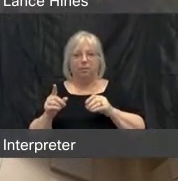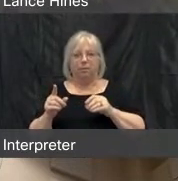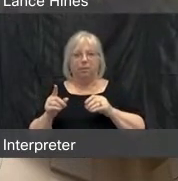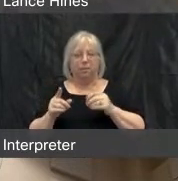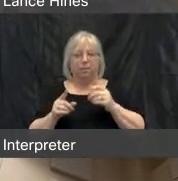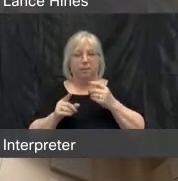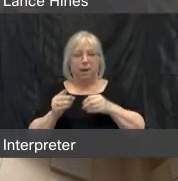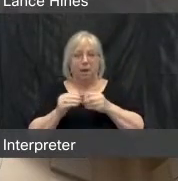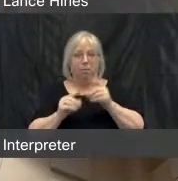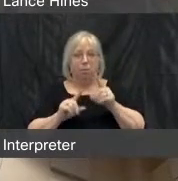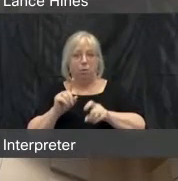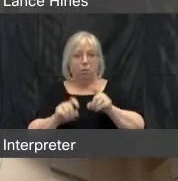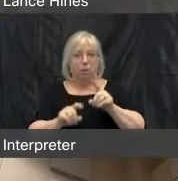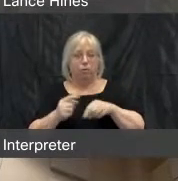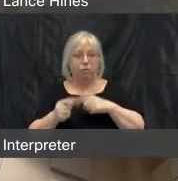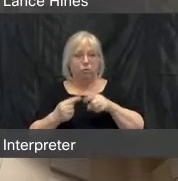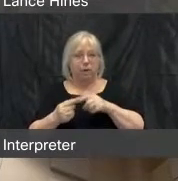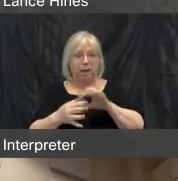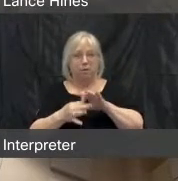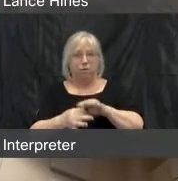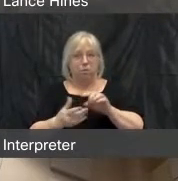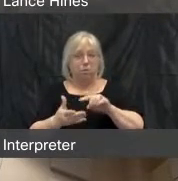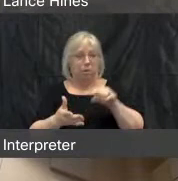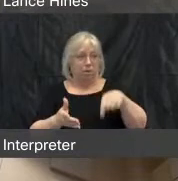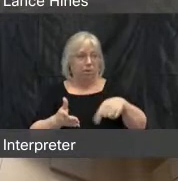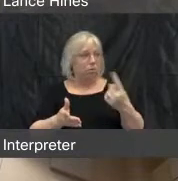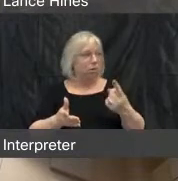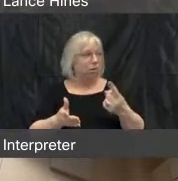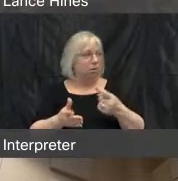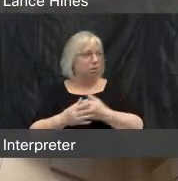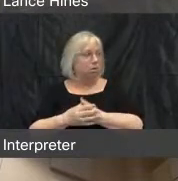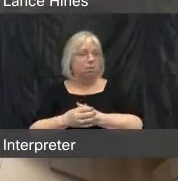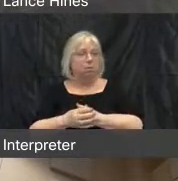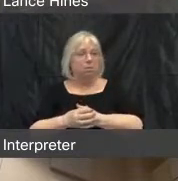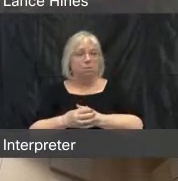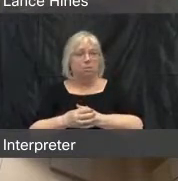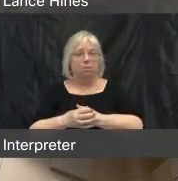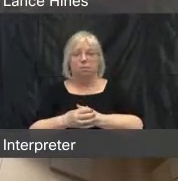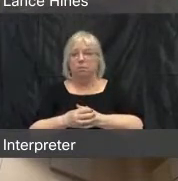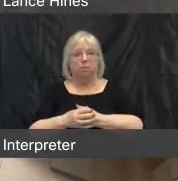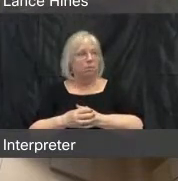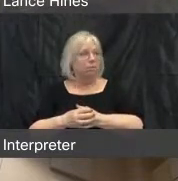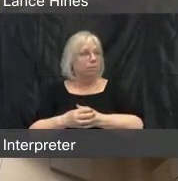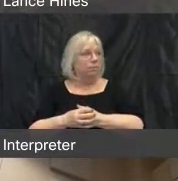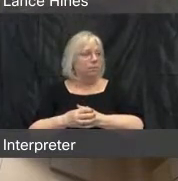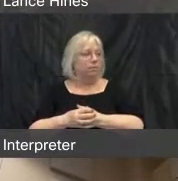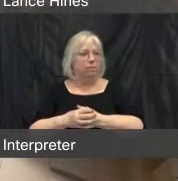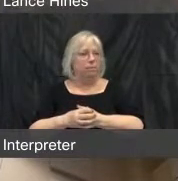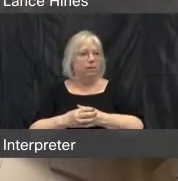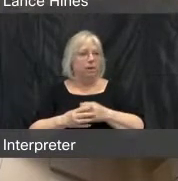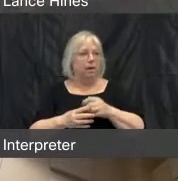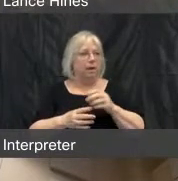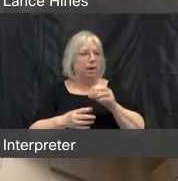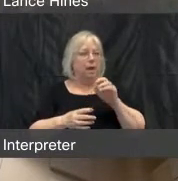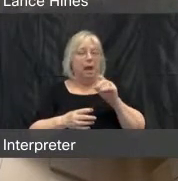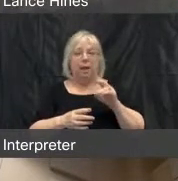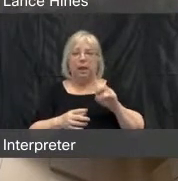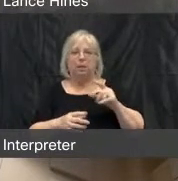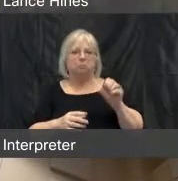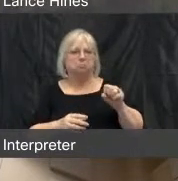with Dr. Barr, Director Agicott? Did you have a question, Director Agicott? Dr. Barth, hold on 1 second. Yes, I've got